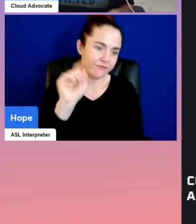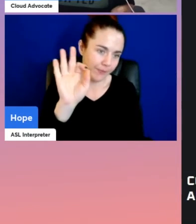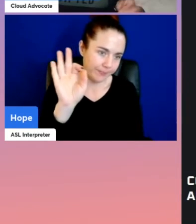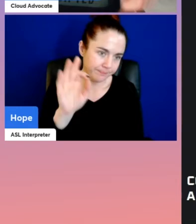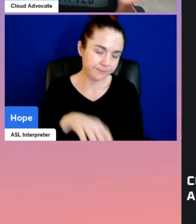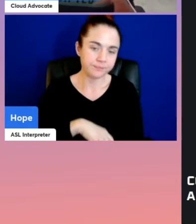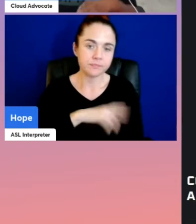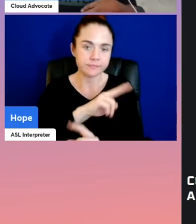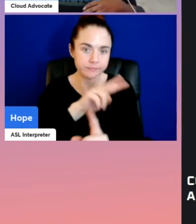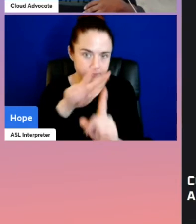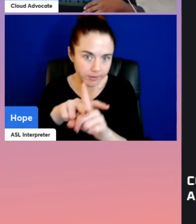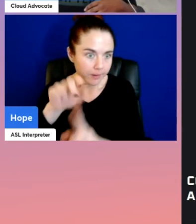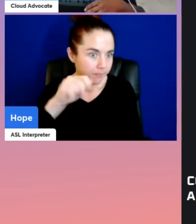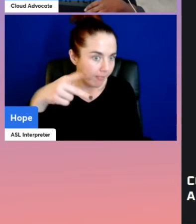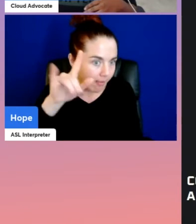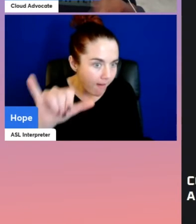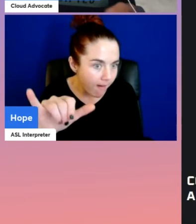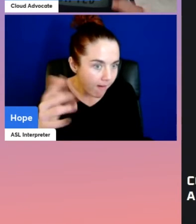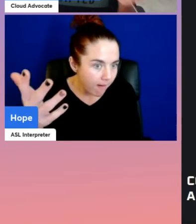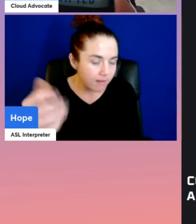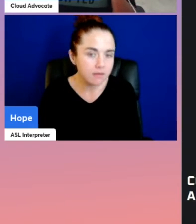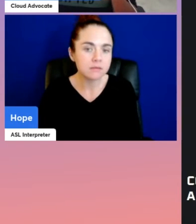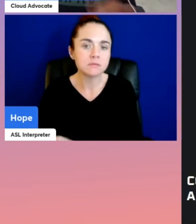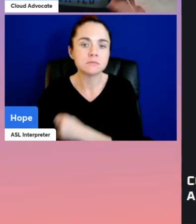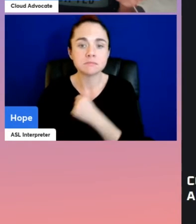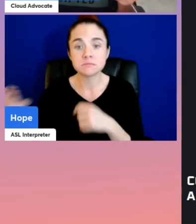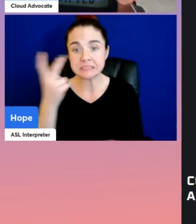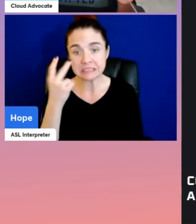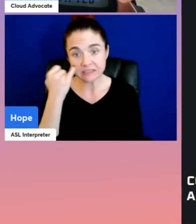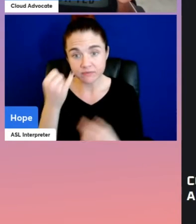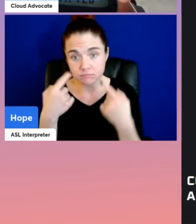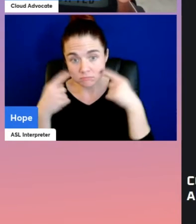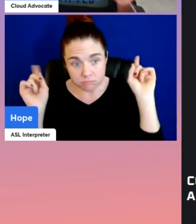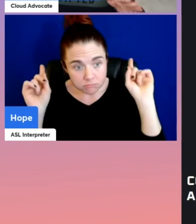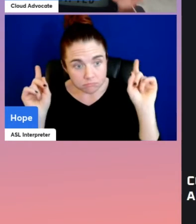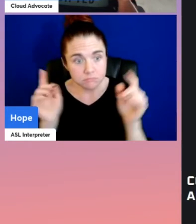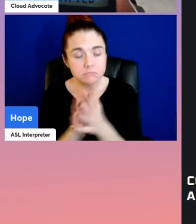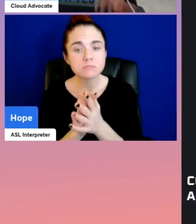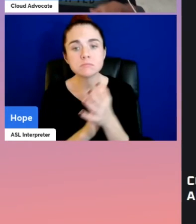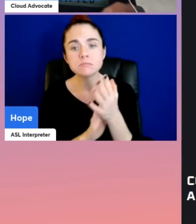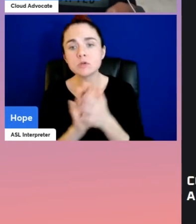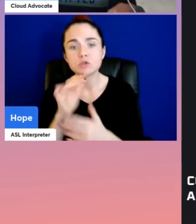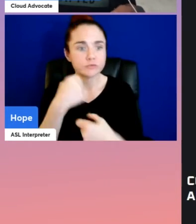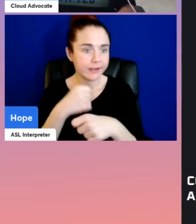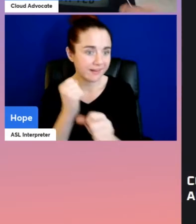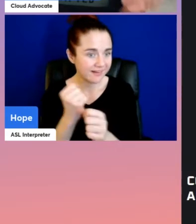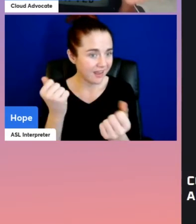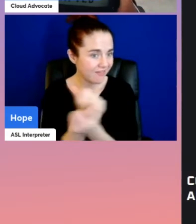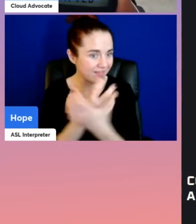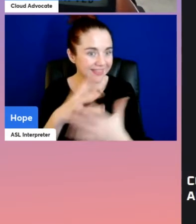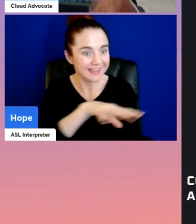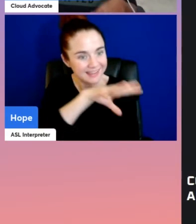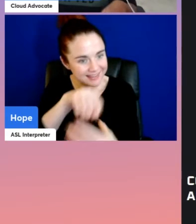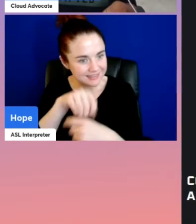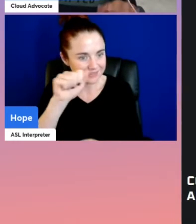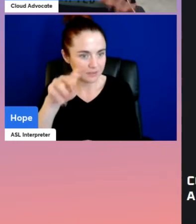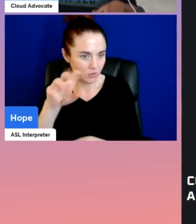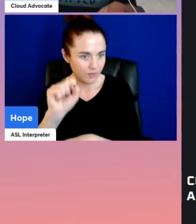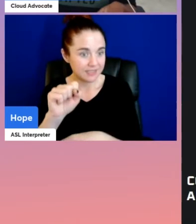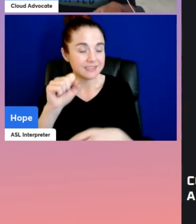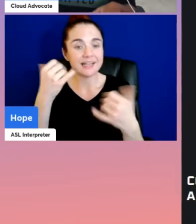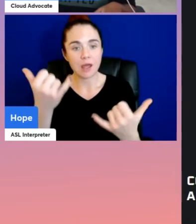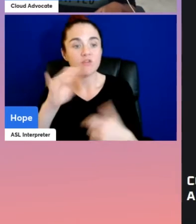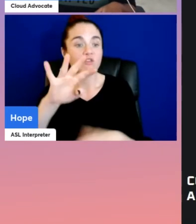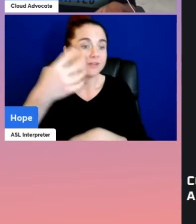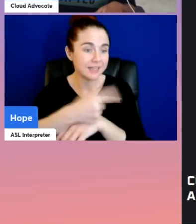then, go see if it, ran and created the things inside of AWS. And then getting to 4, like I